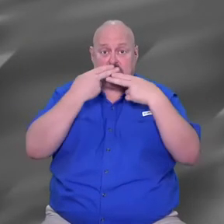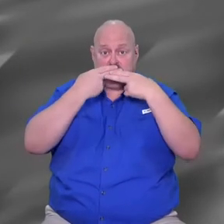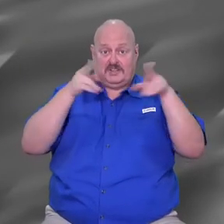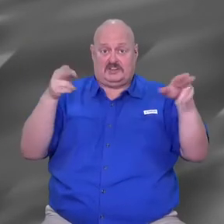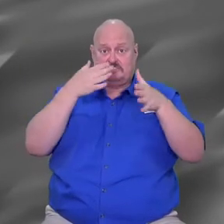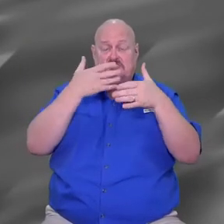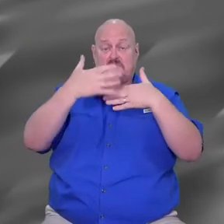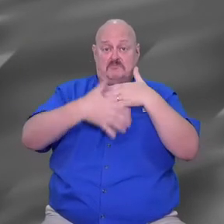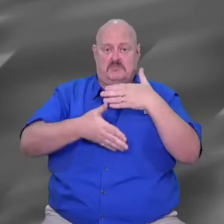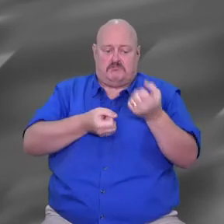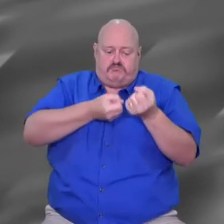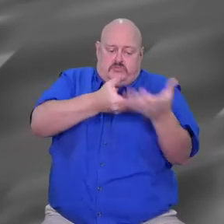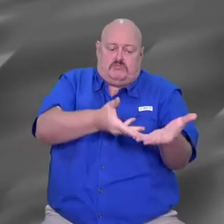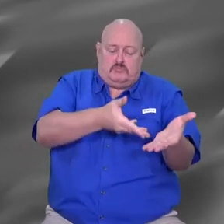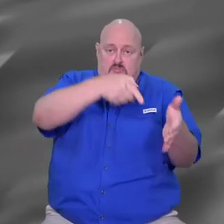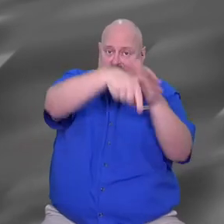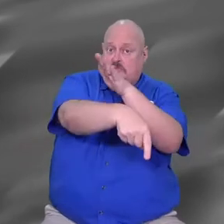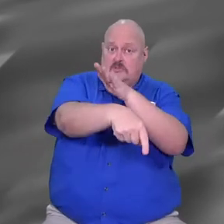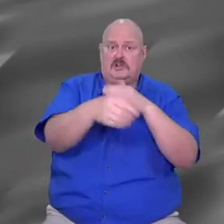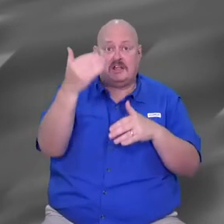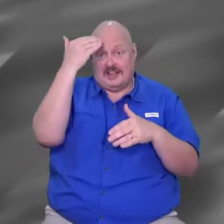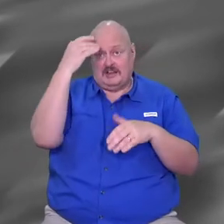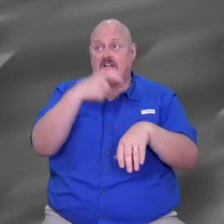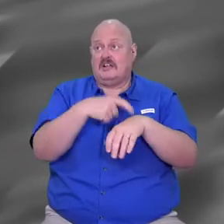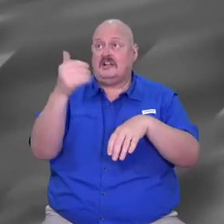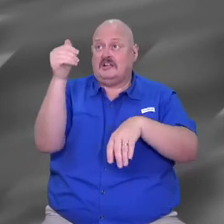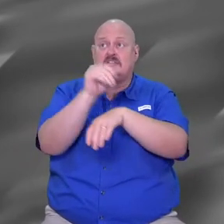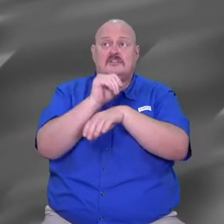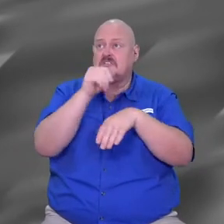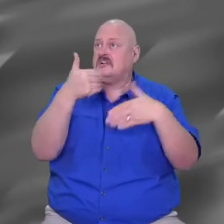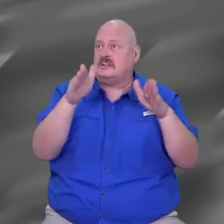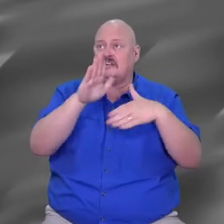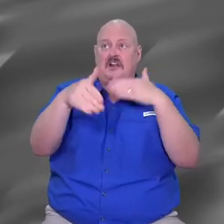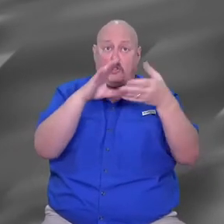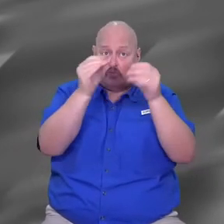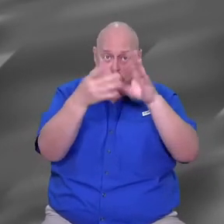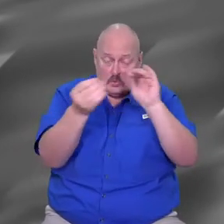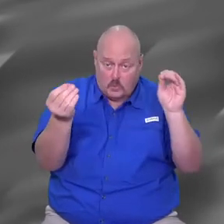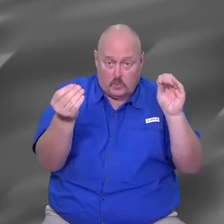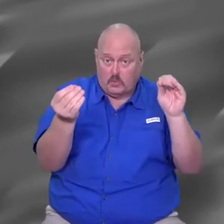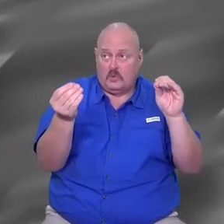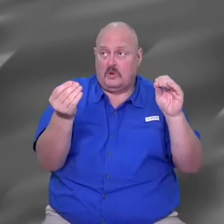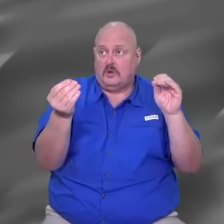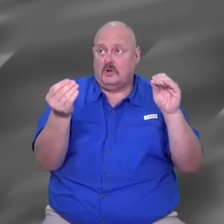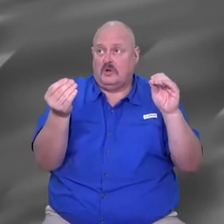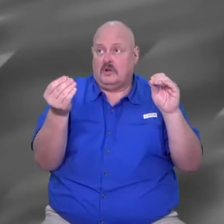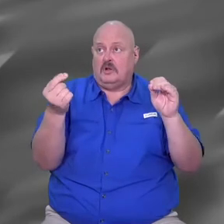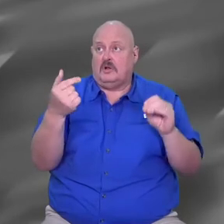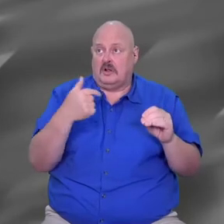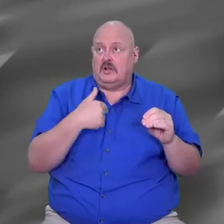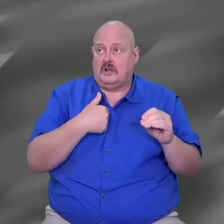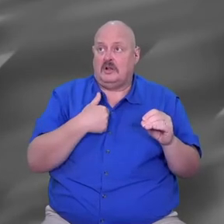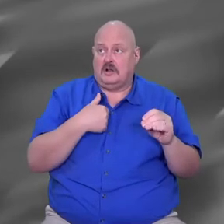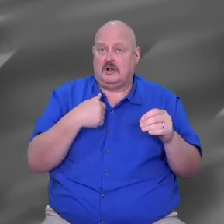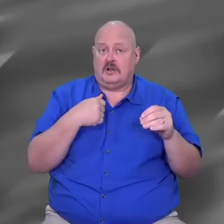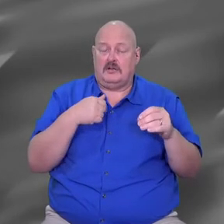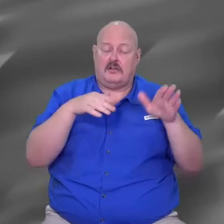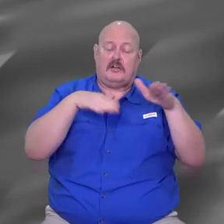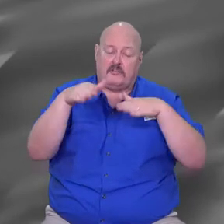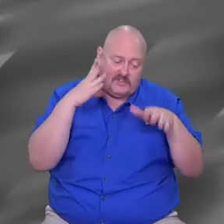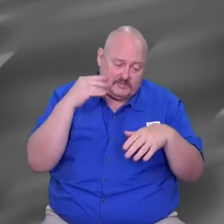blood. I know that time tonight will not allow for all the stories that I have been privileged to walk through